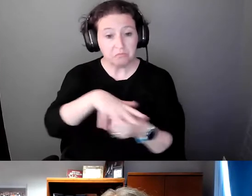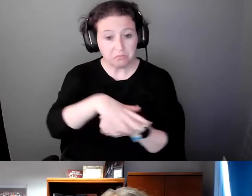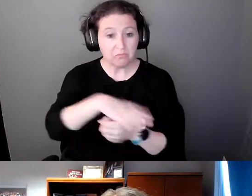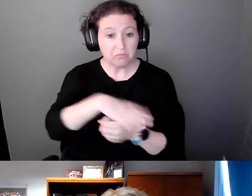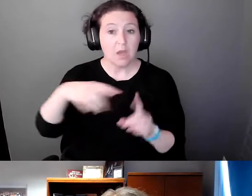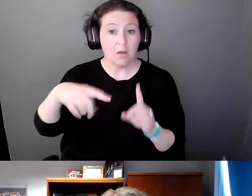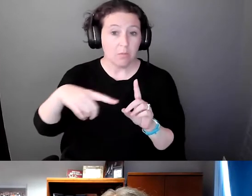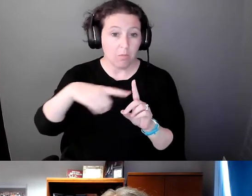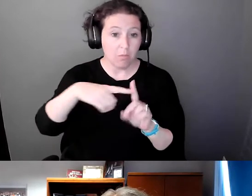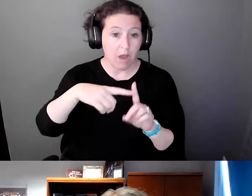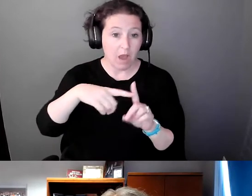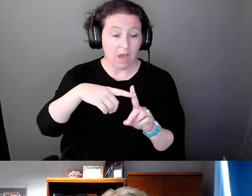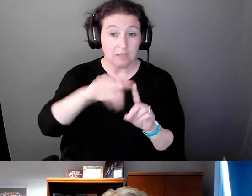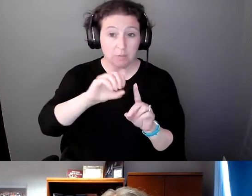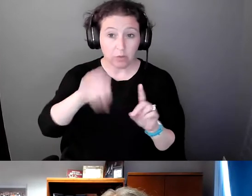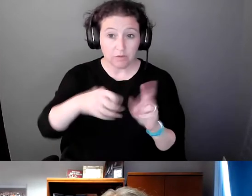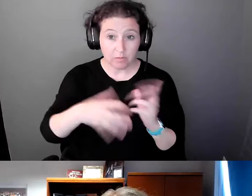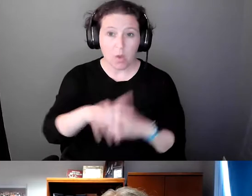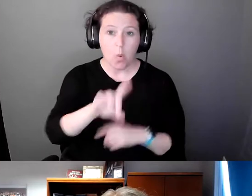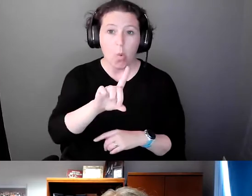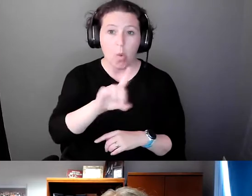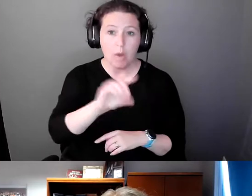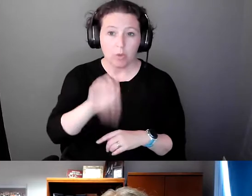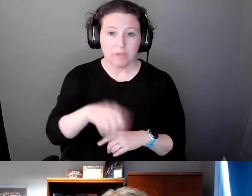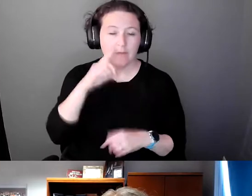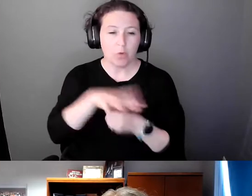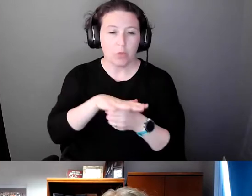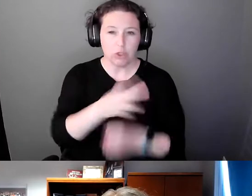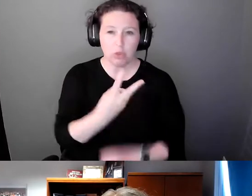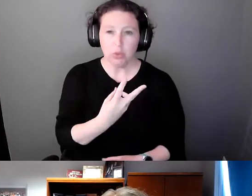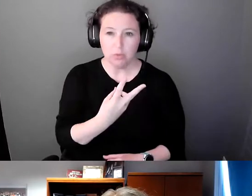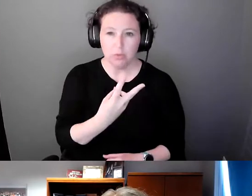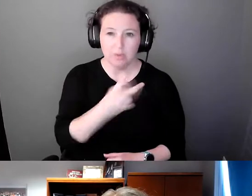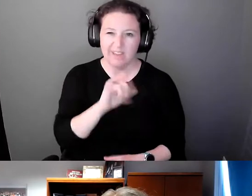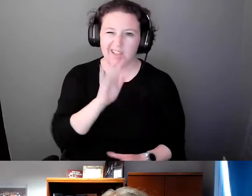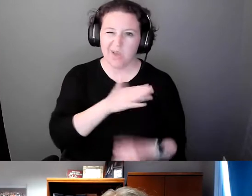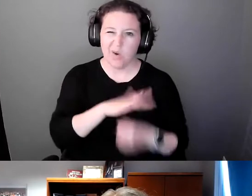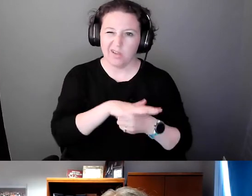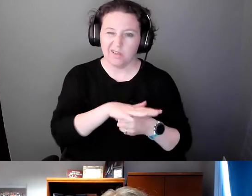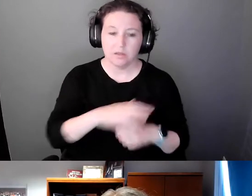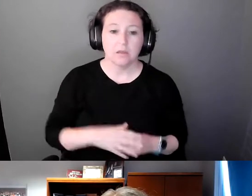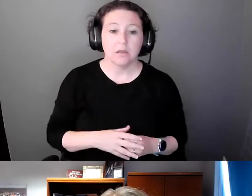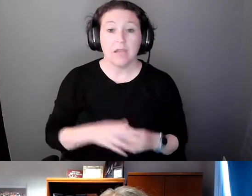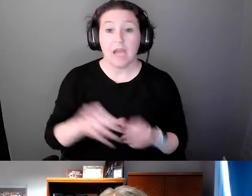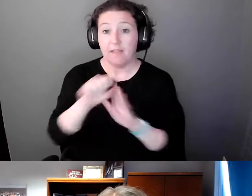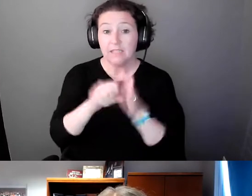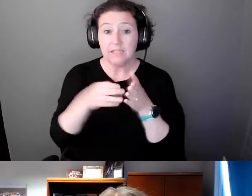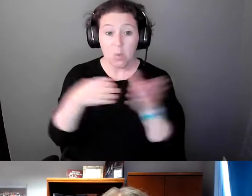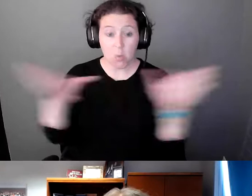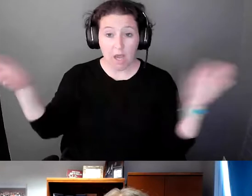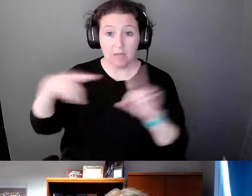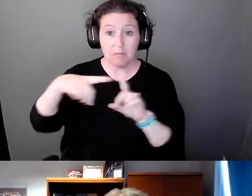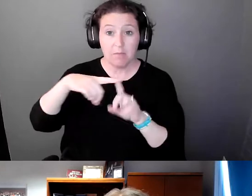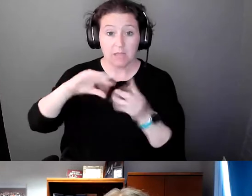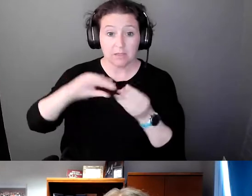at 1% for Region 2, which Rock Island County falls into, and the statewide positivity rate